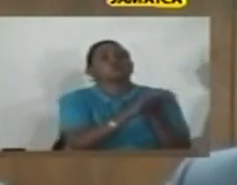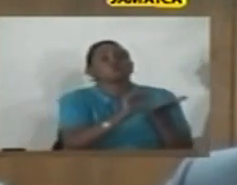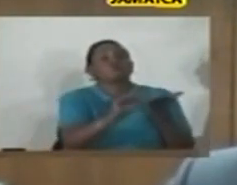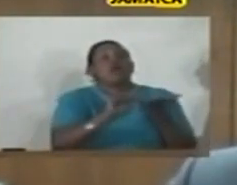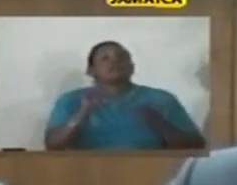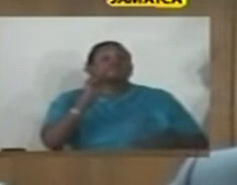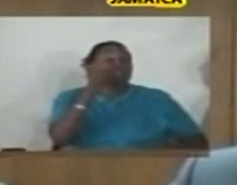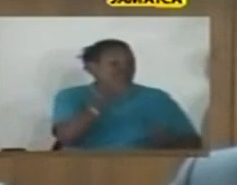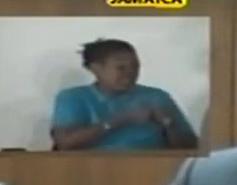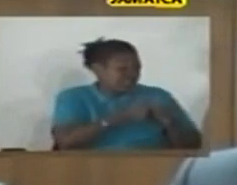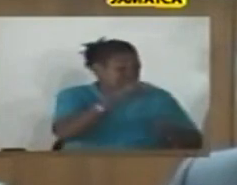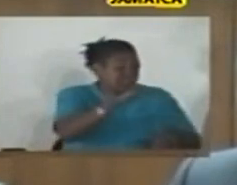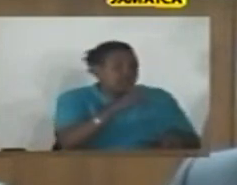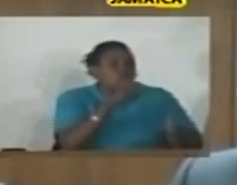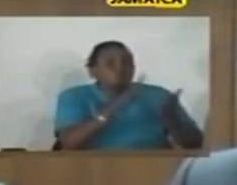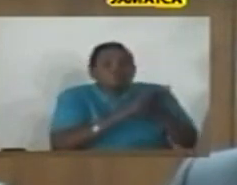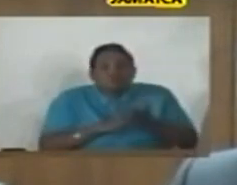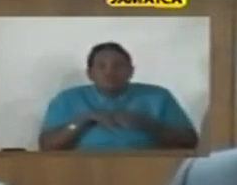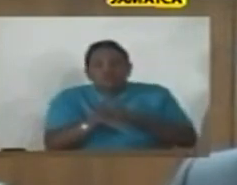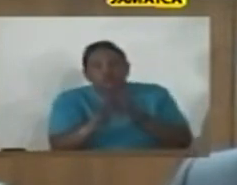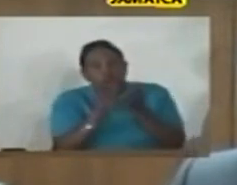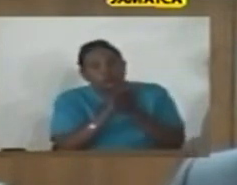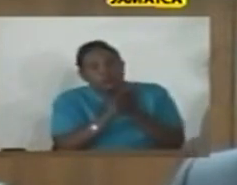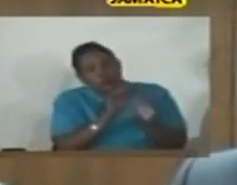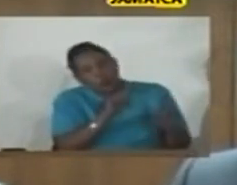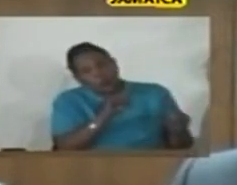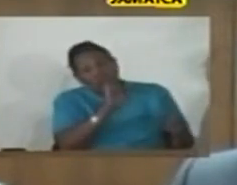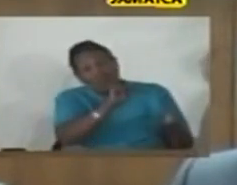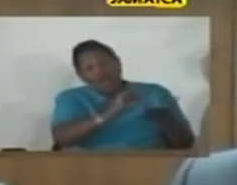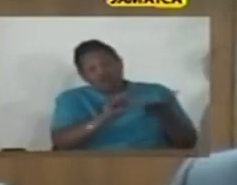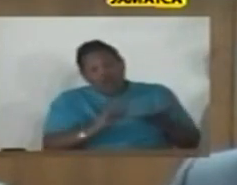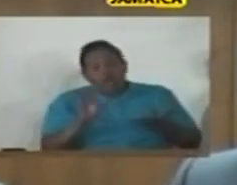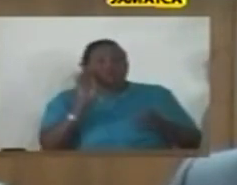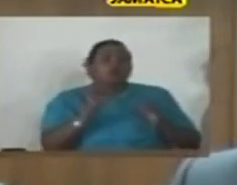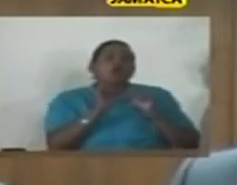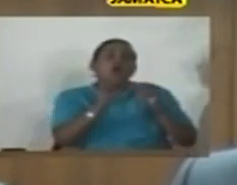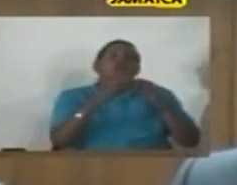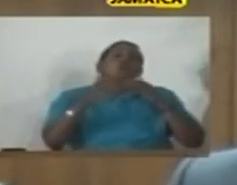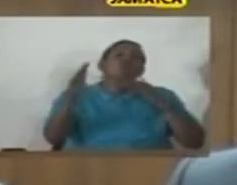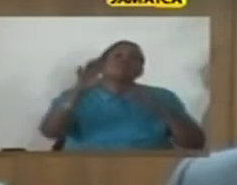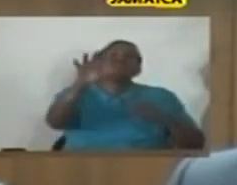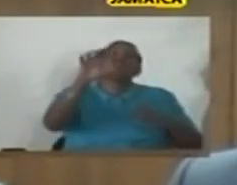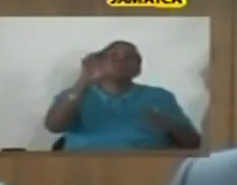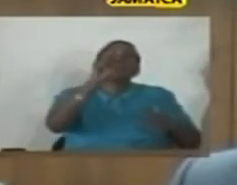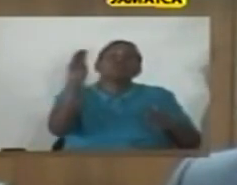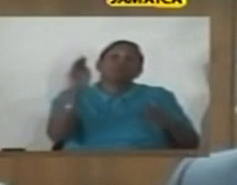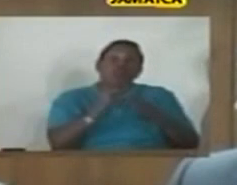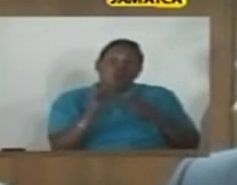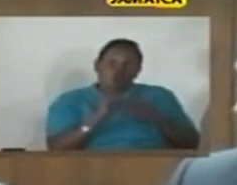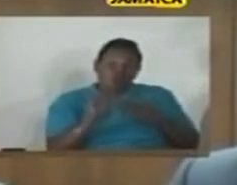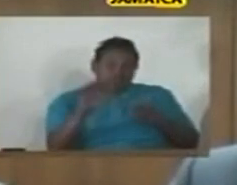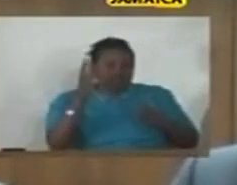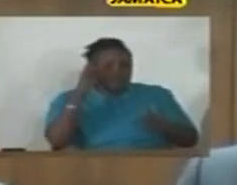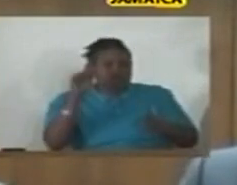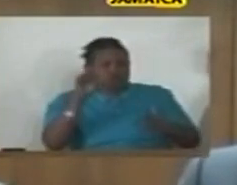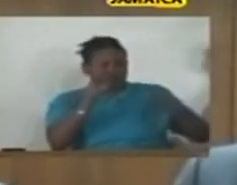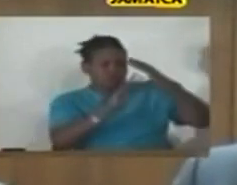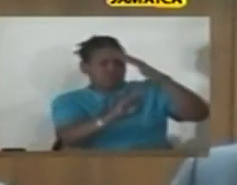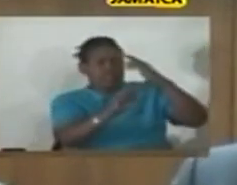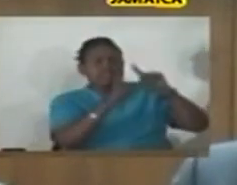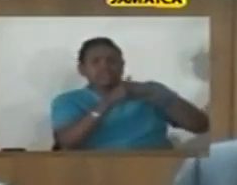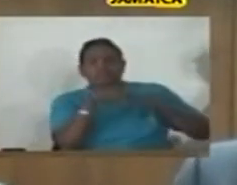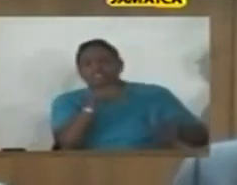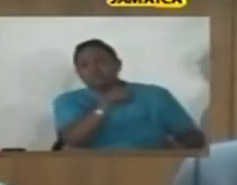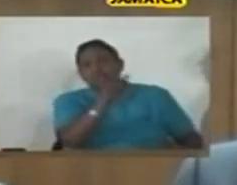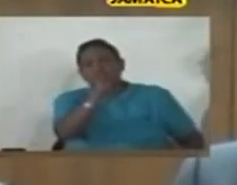each child registered in school. This grant will continue with over $500 million projected to be spent